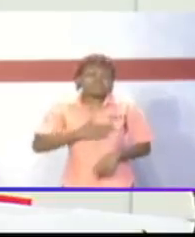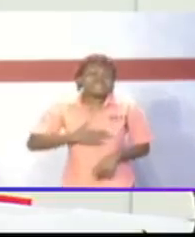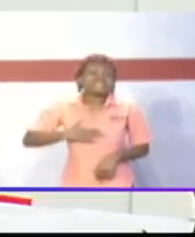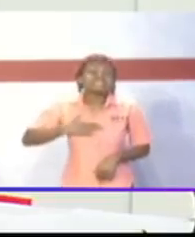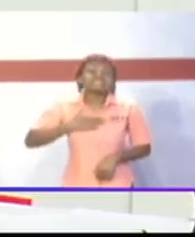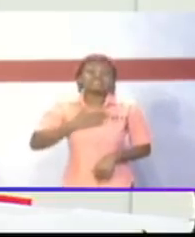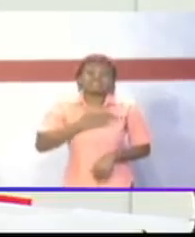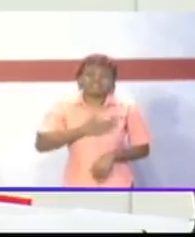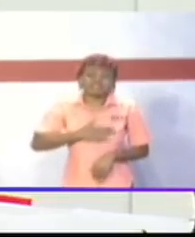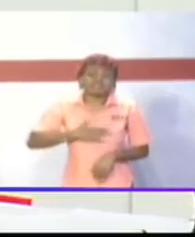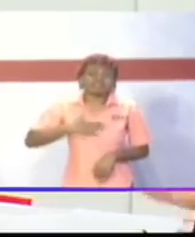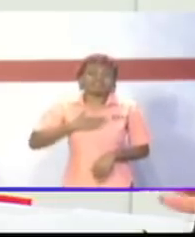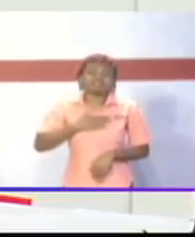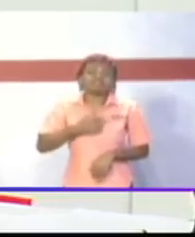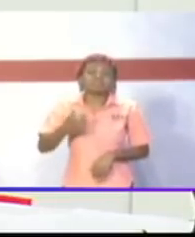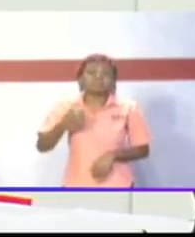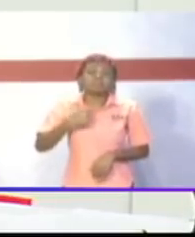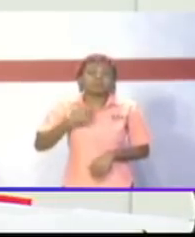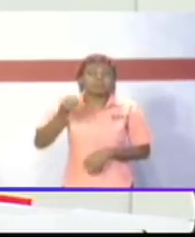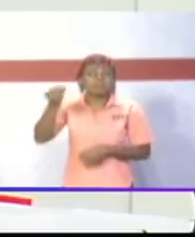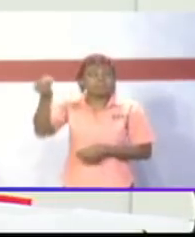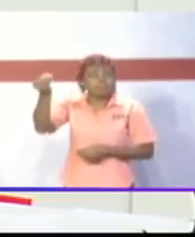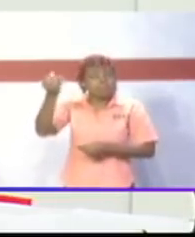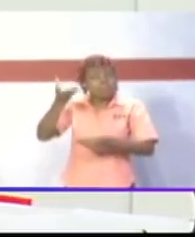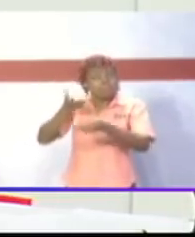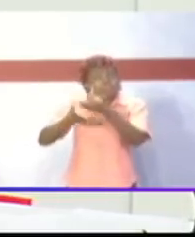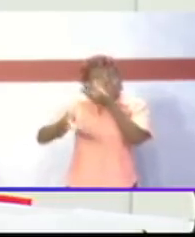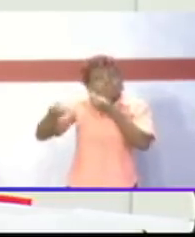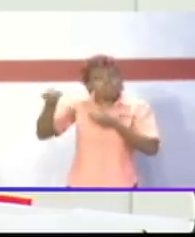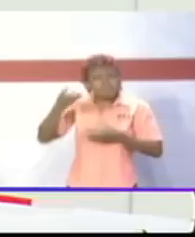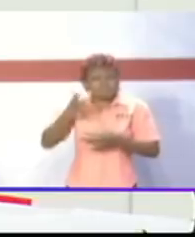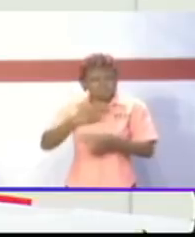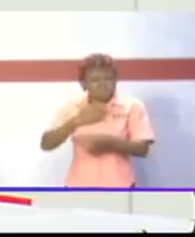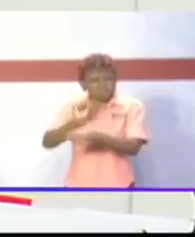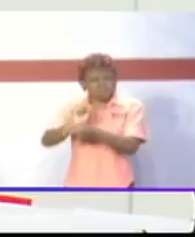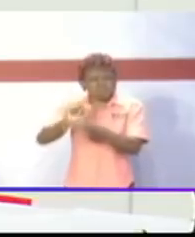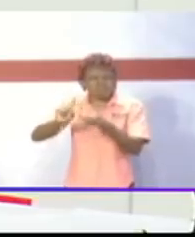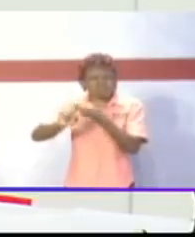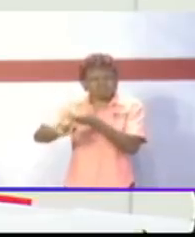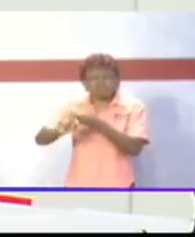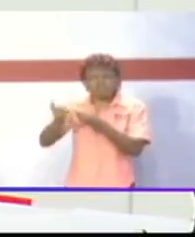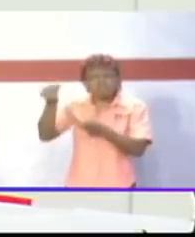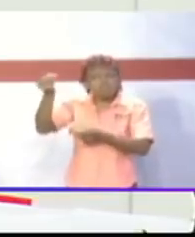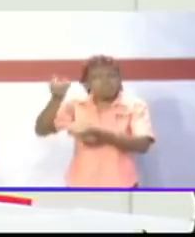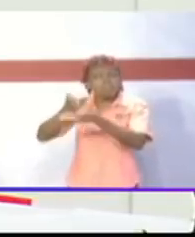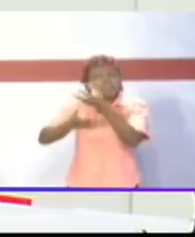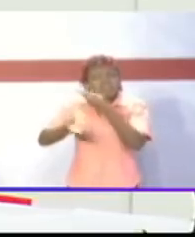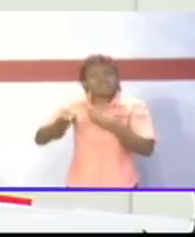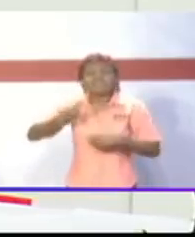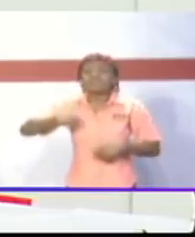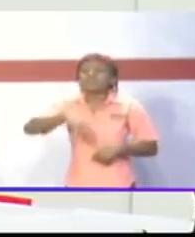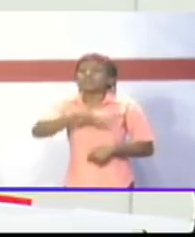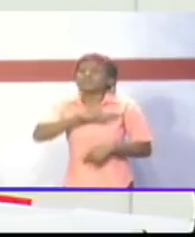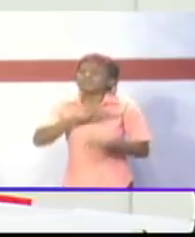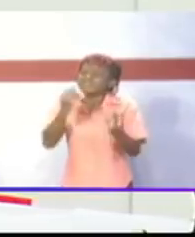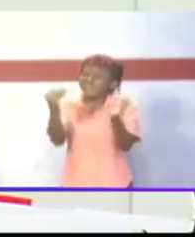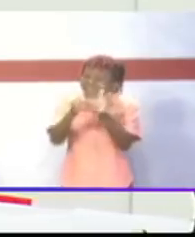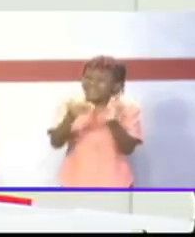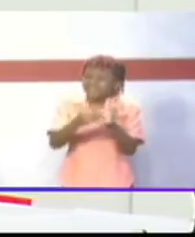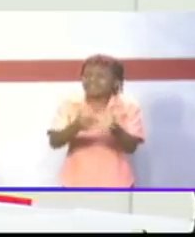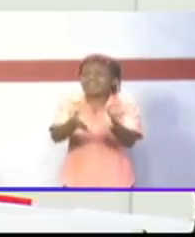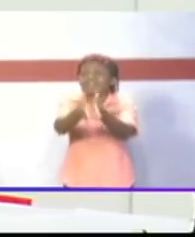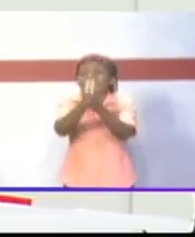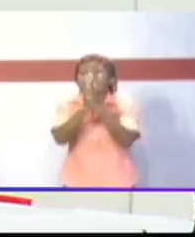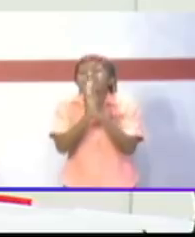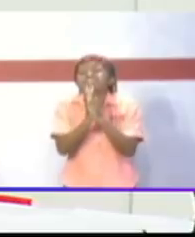from my colleagues last week who represented here from the RHAs, we are again appealing to you that if you are COVID